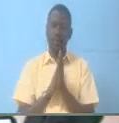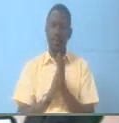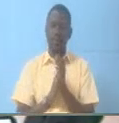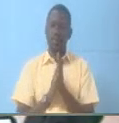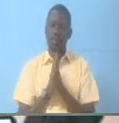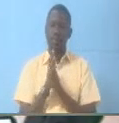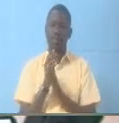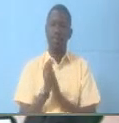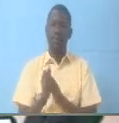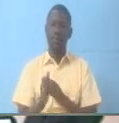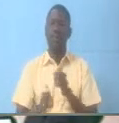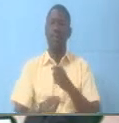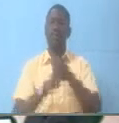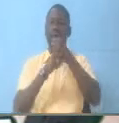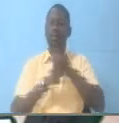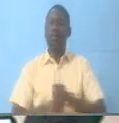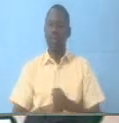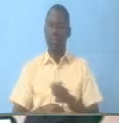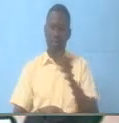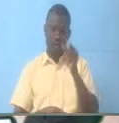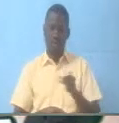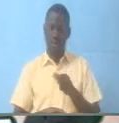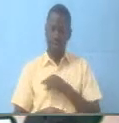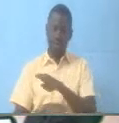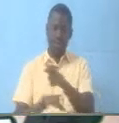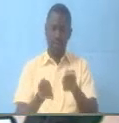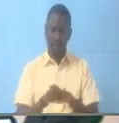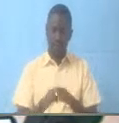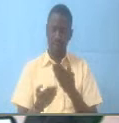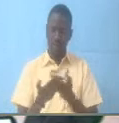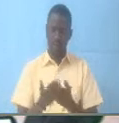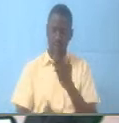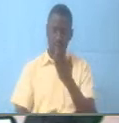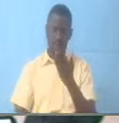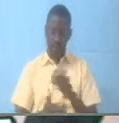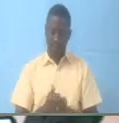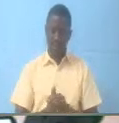Imam Jallo. Bishop, you have the floor, please. Thank you, Chairman.